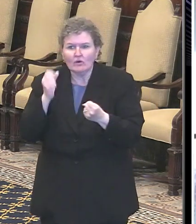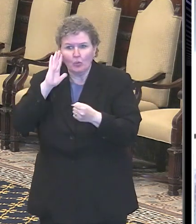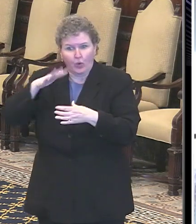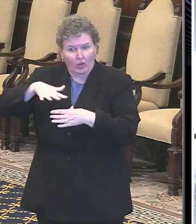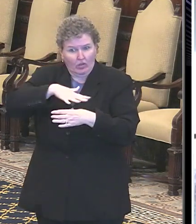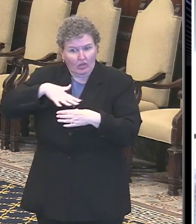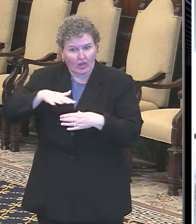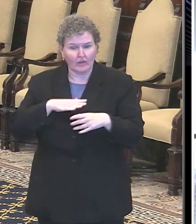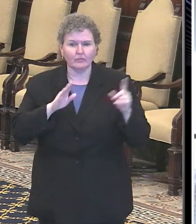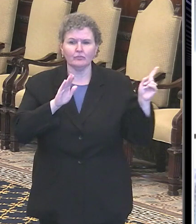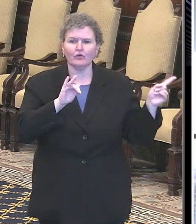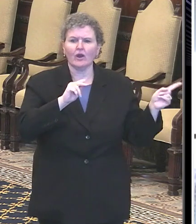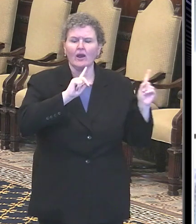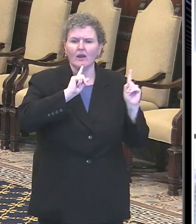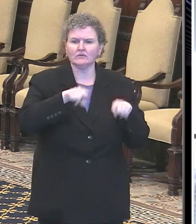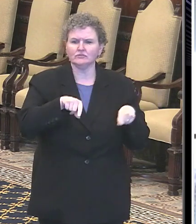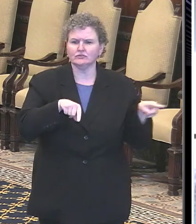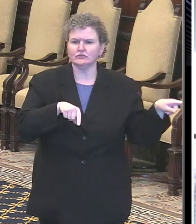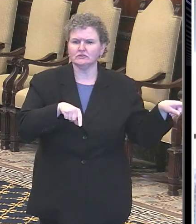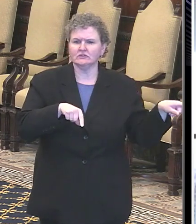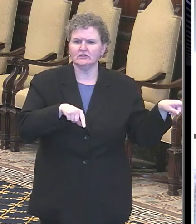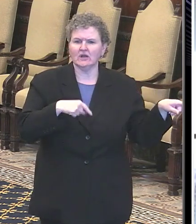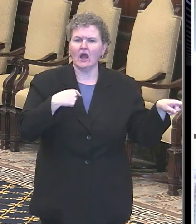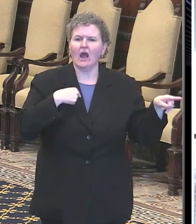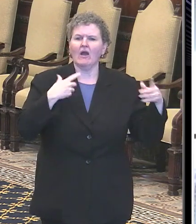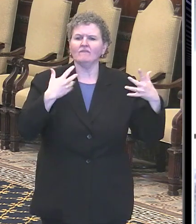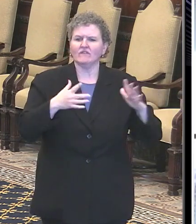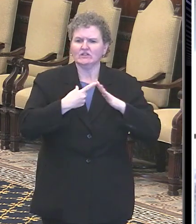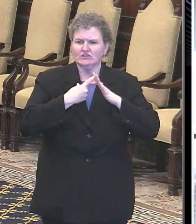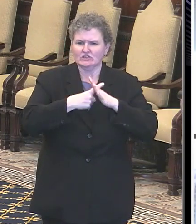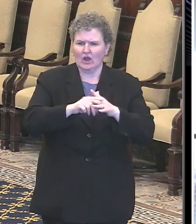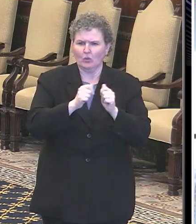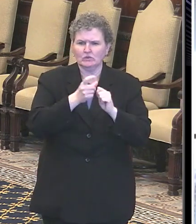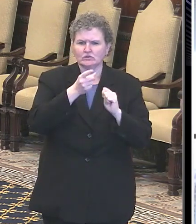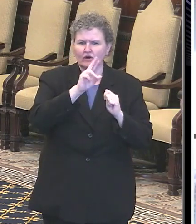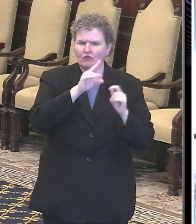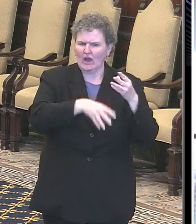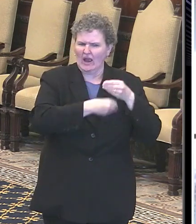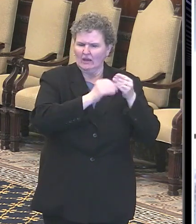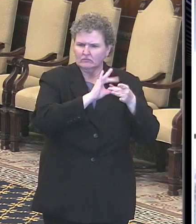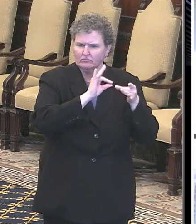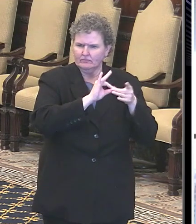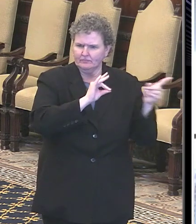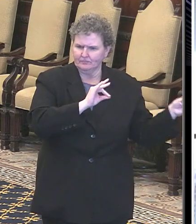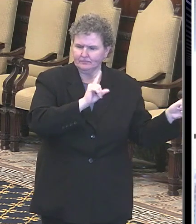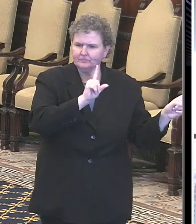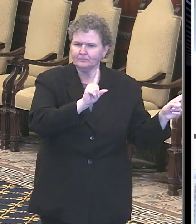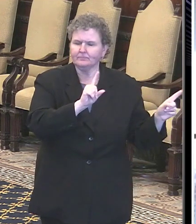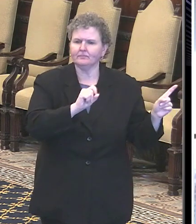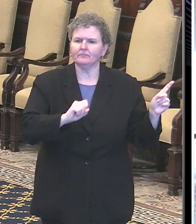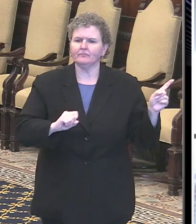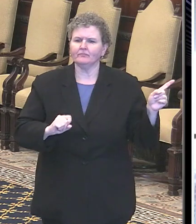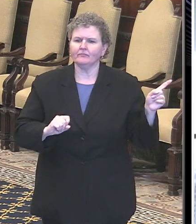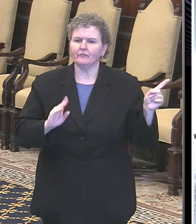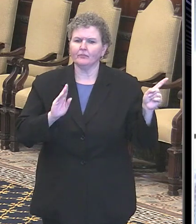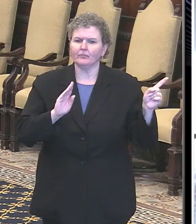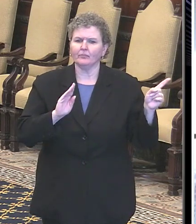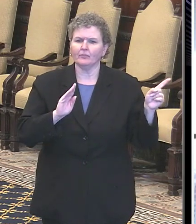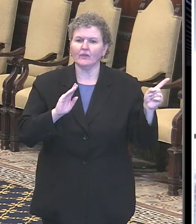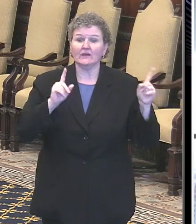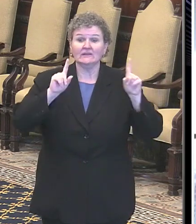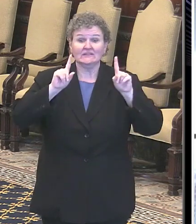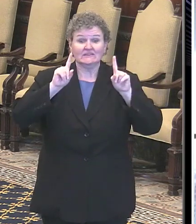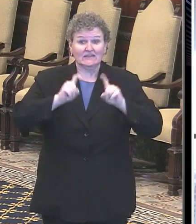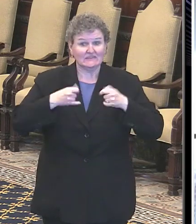I can start, and then Dr. Farley, if you want to move forward to wrap up. I think given the availability of testing,